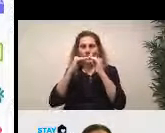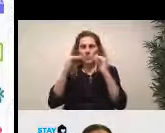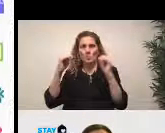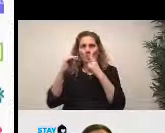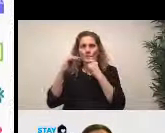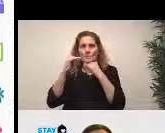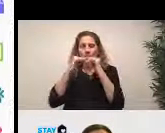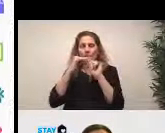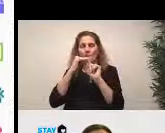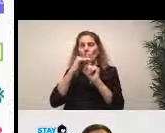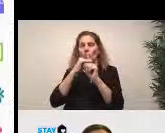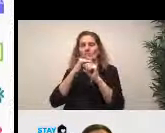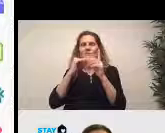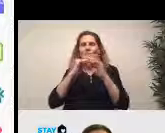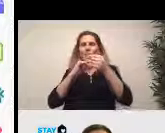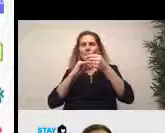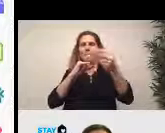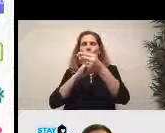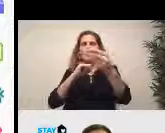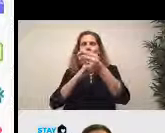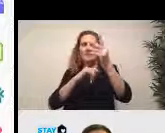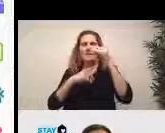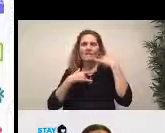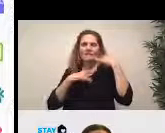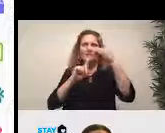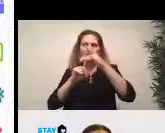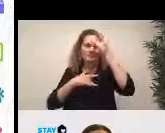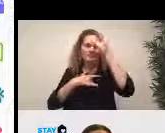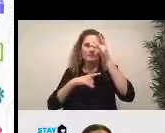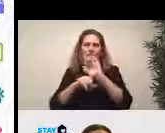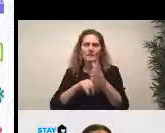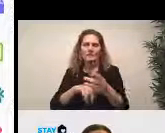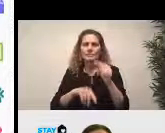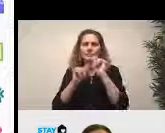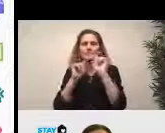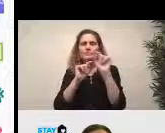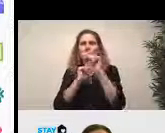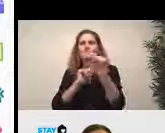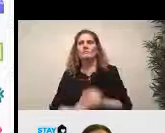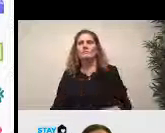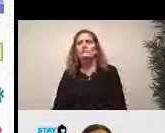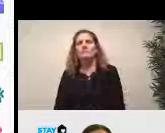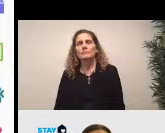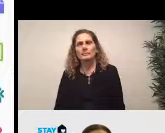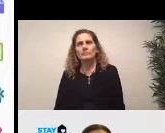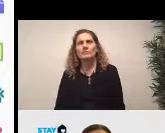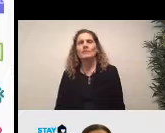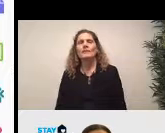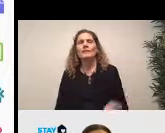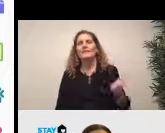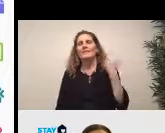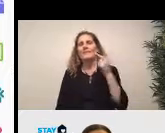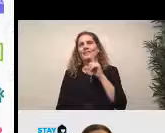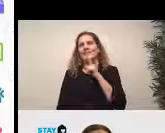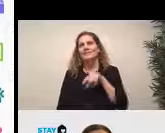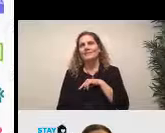have seen right after the holiday, the Thanksgiving holiday, a spike above 1, and now we're driving that back down. And that